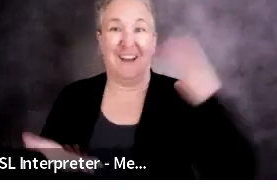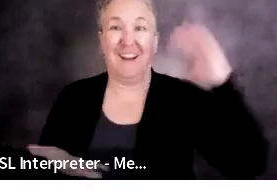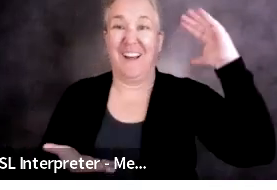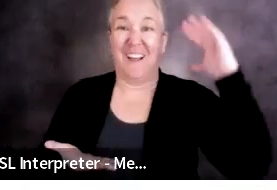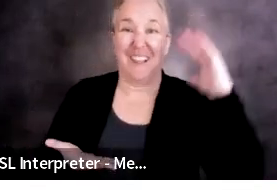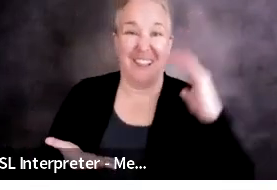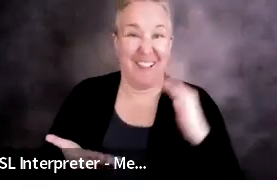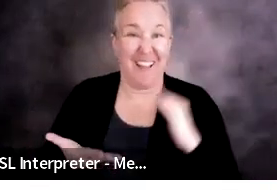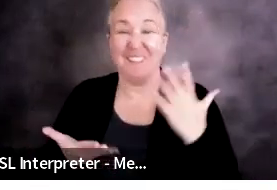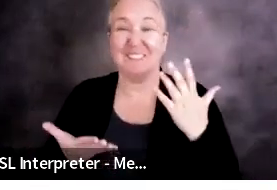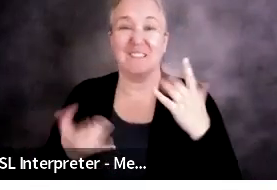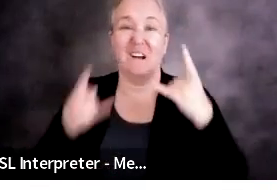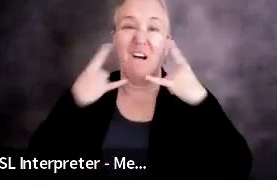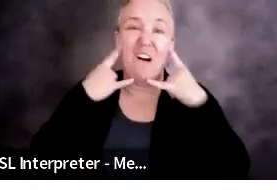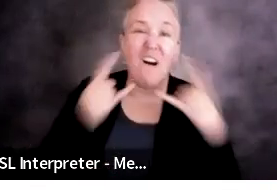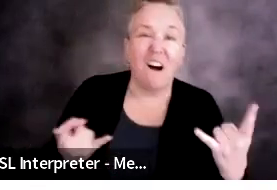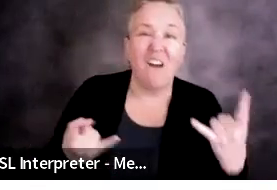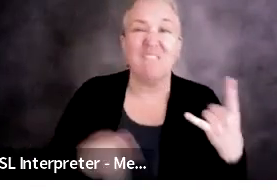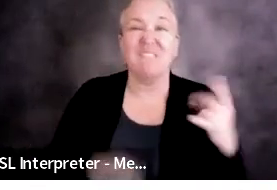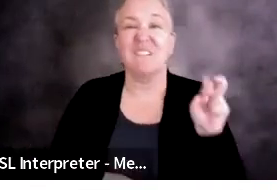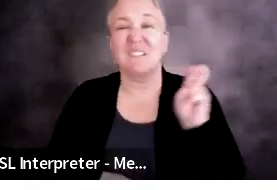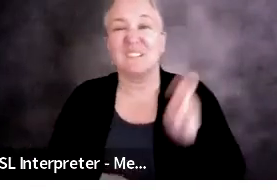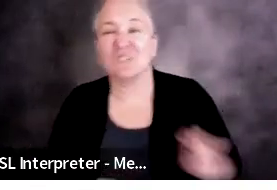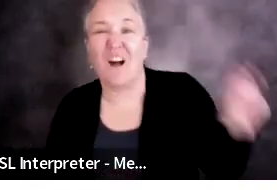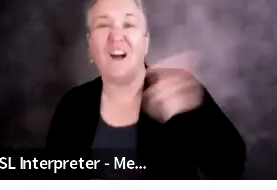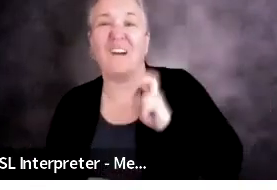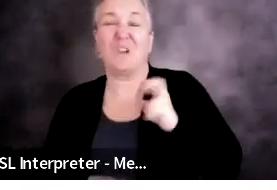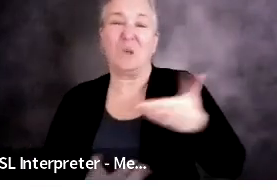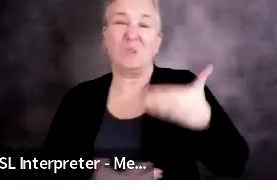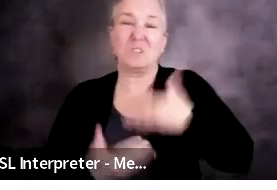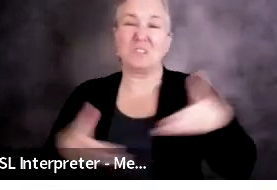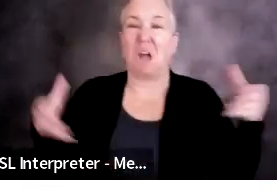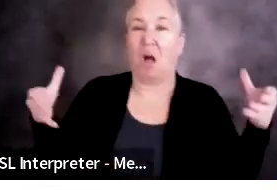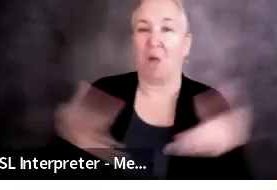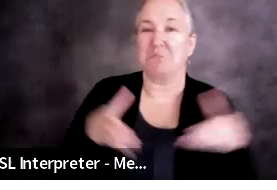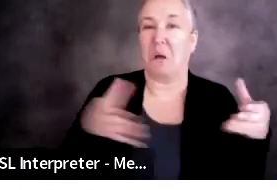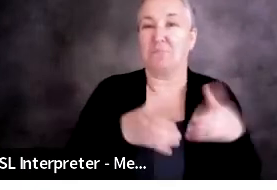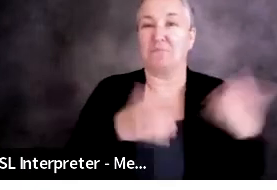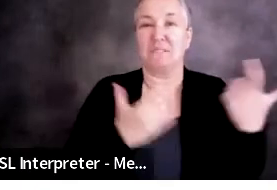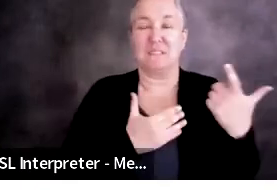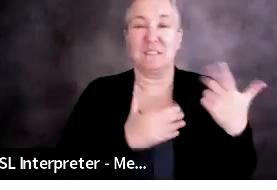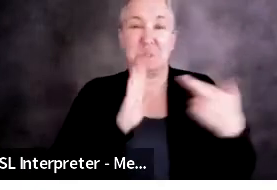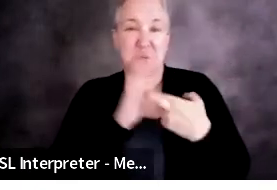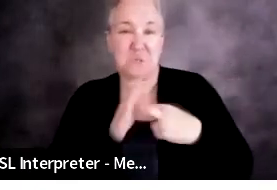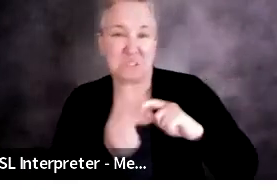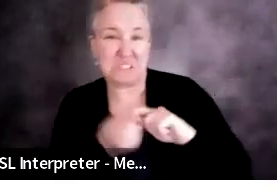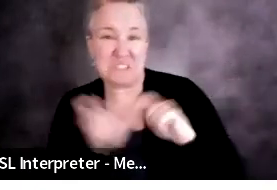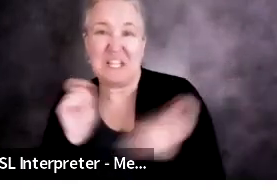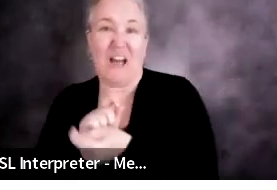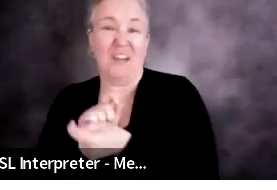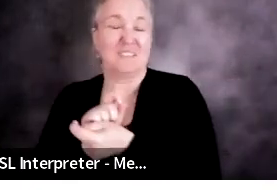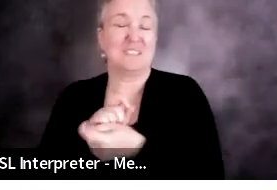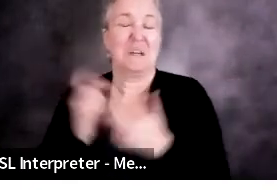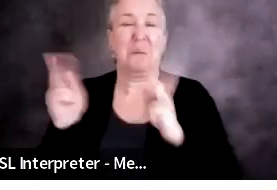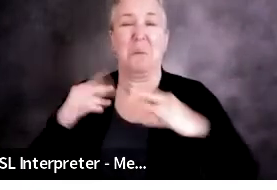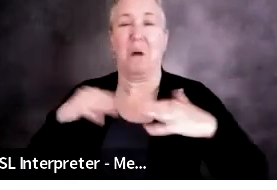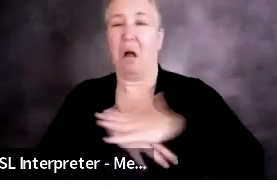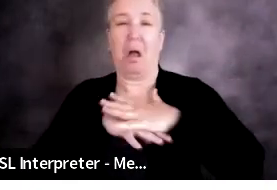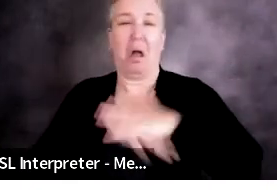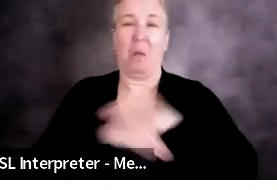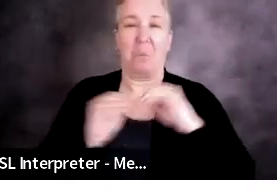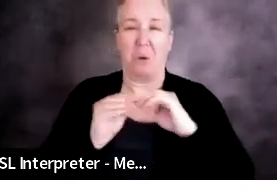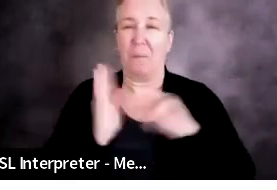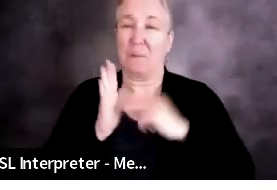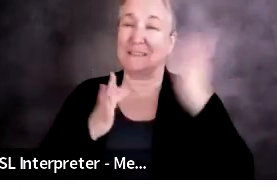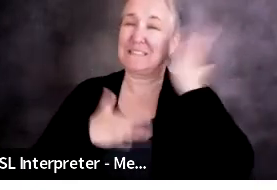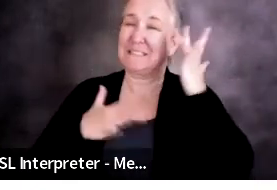So now that more people are traveling and socializing and many restrictions have been lifted, more virus will be passing from person to